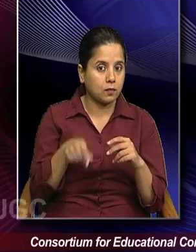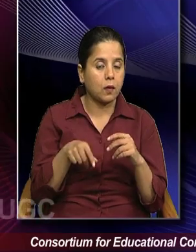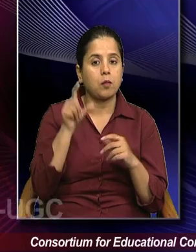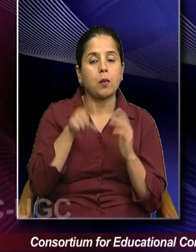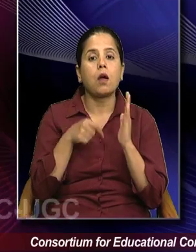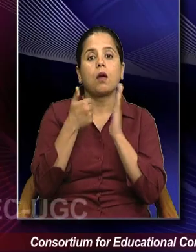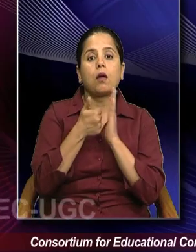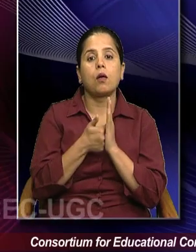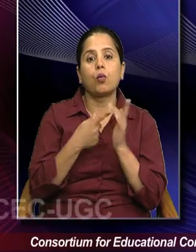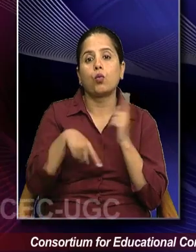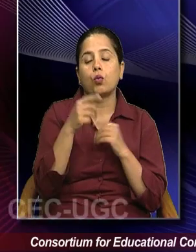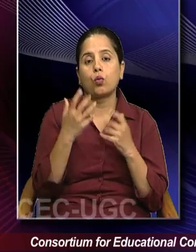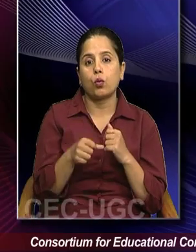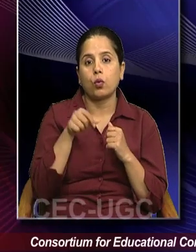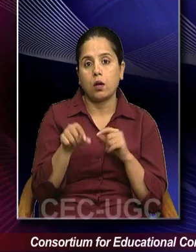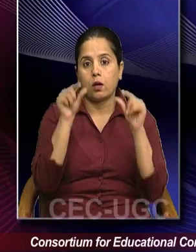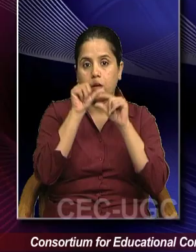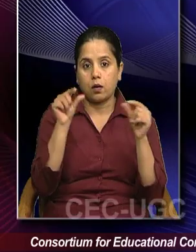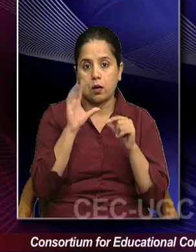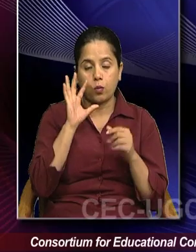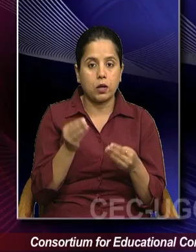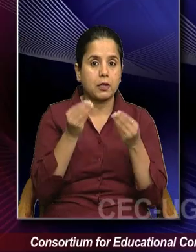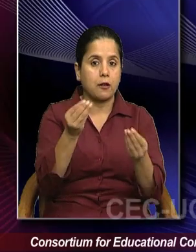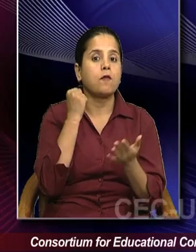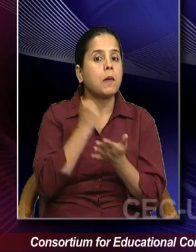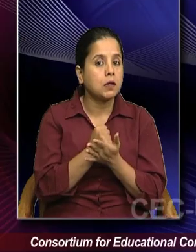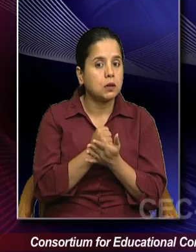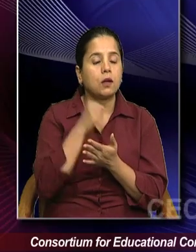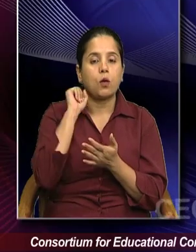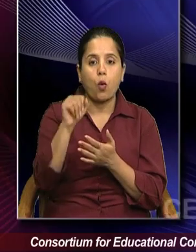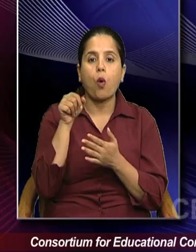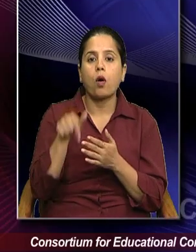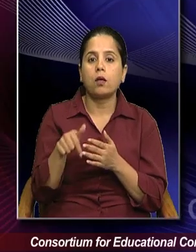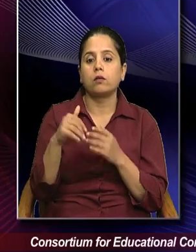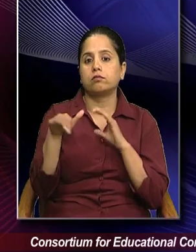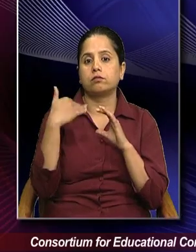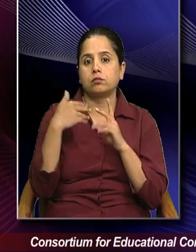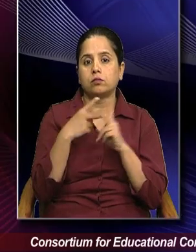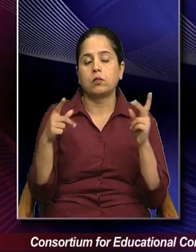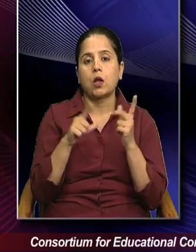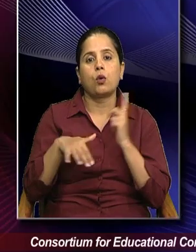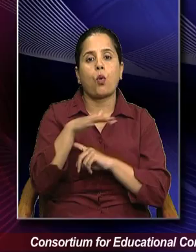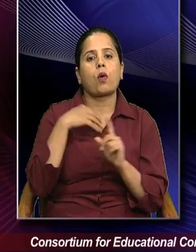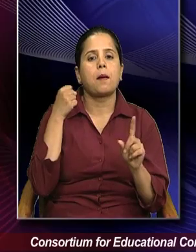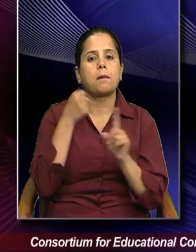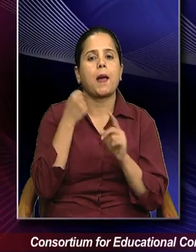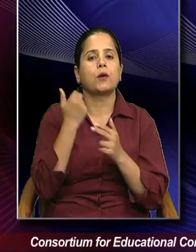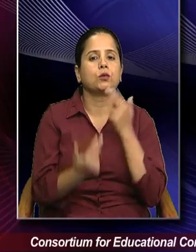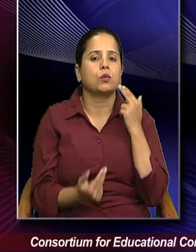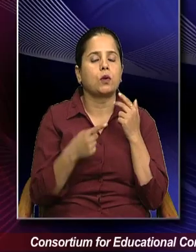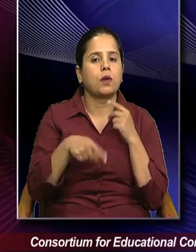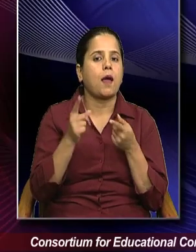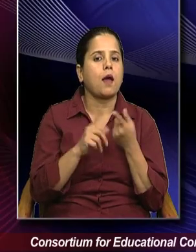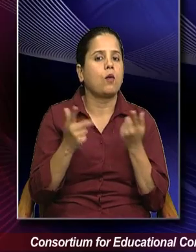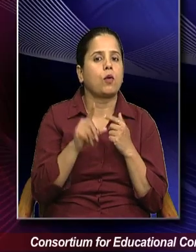subscribers who want the highlights delivered to their inbox. And local impact story, that it's happening